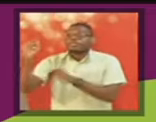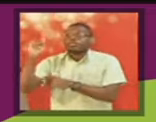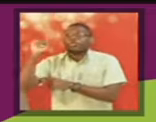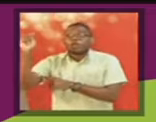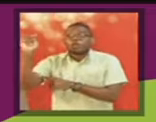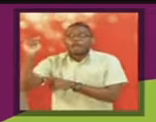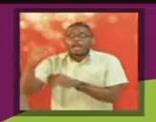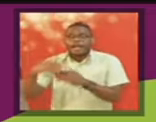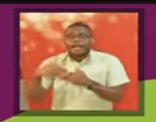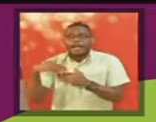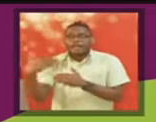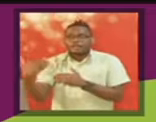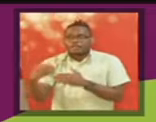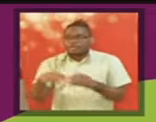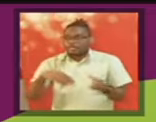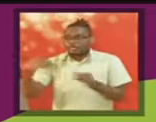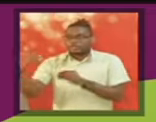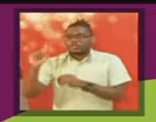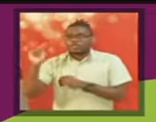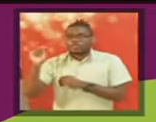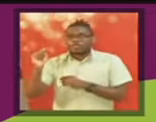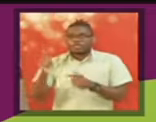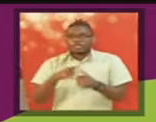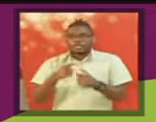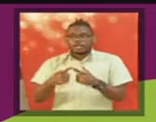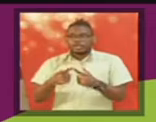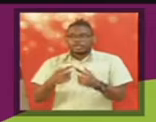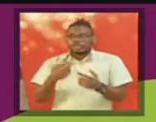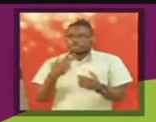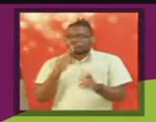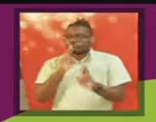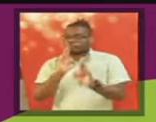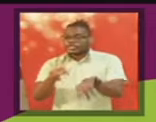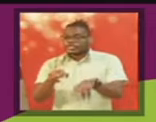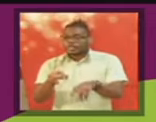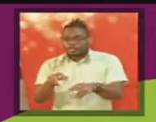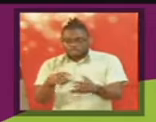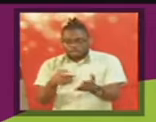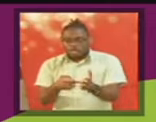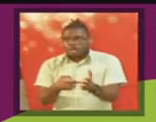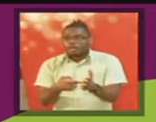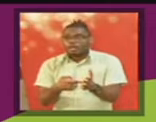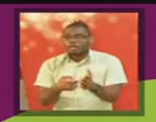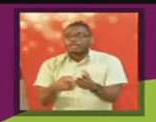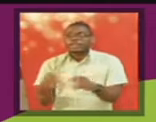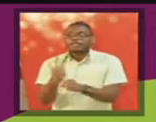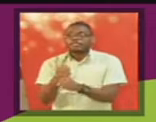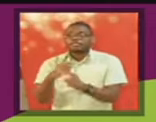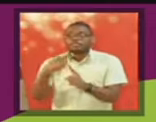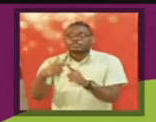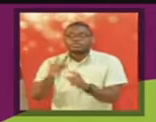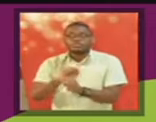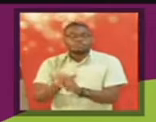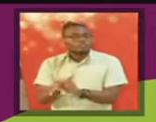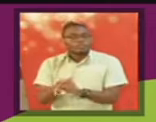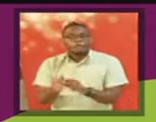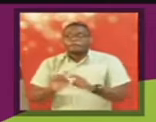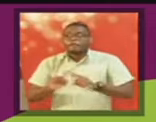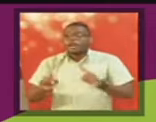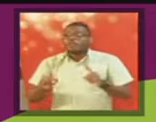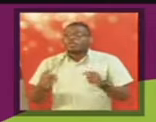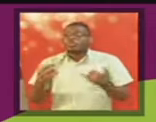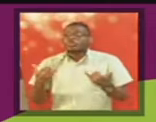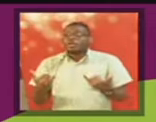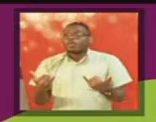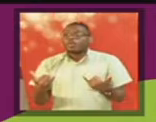Tobago, that result would have been confirmed. But what I wanted to know is, what is the particular guidance in